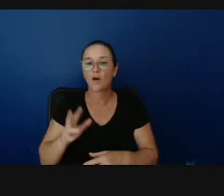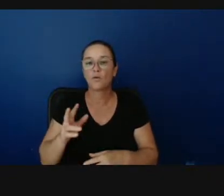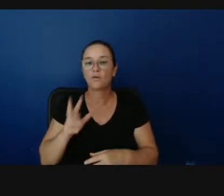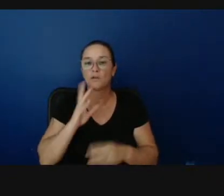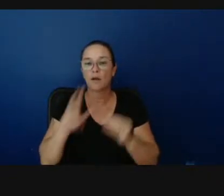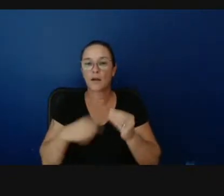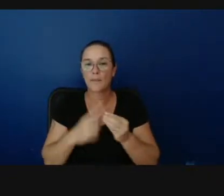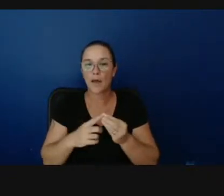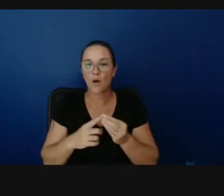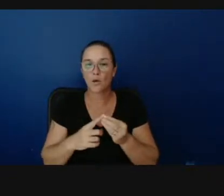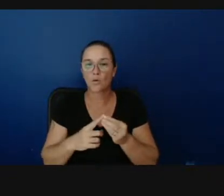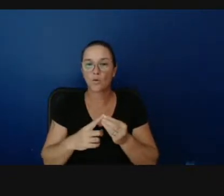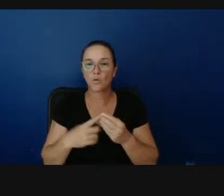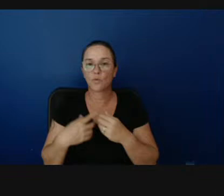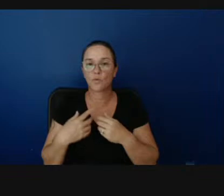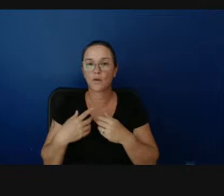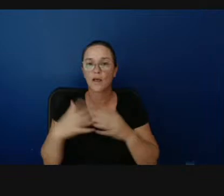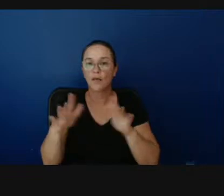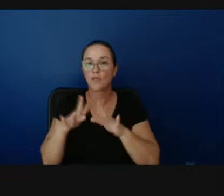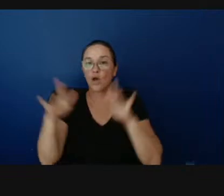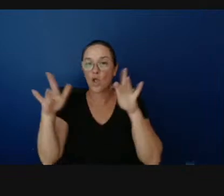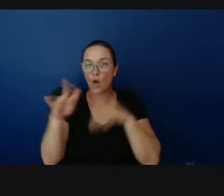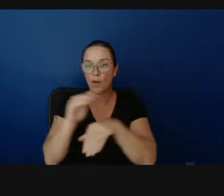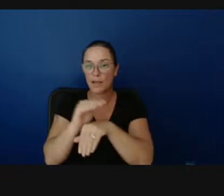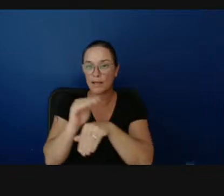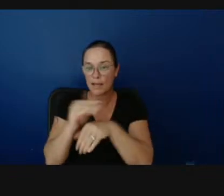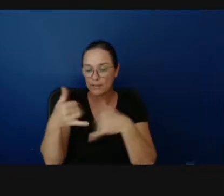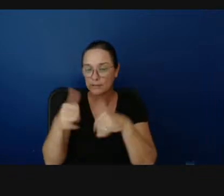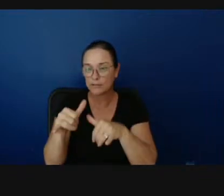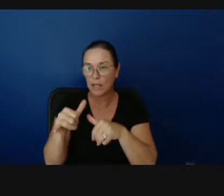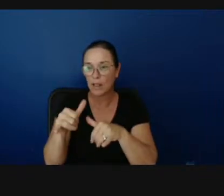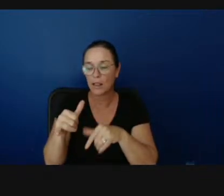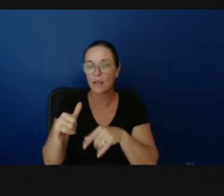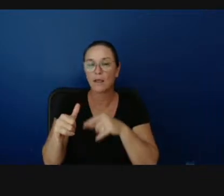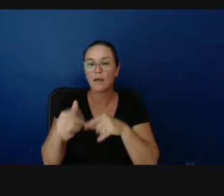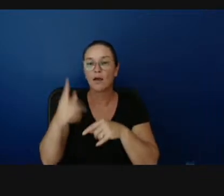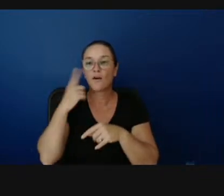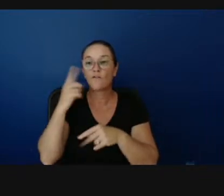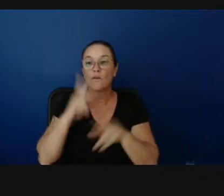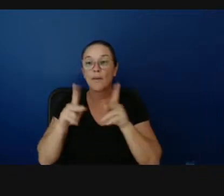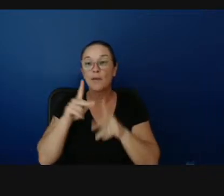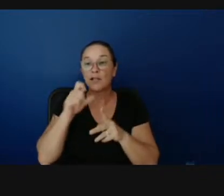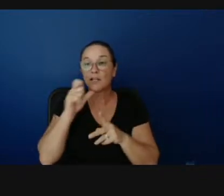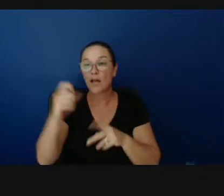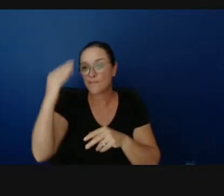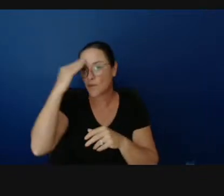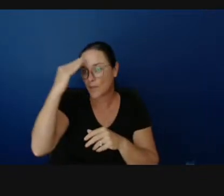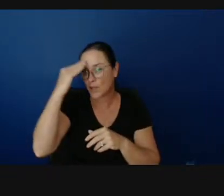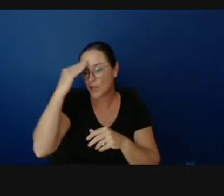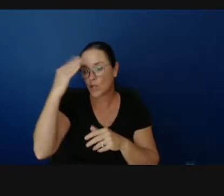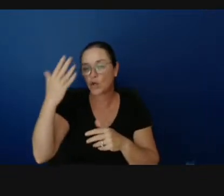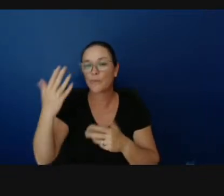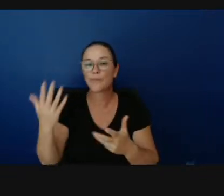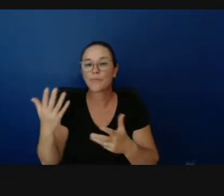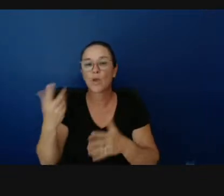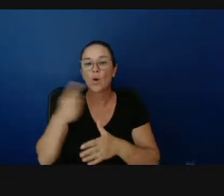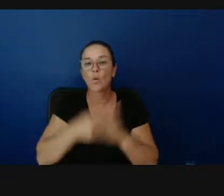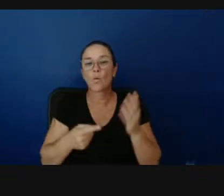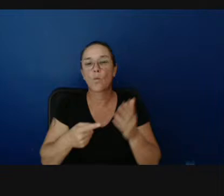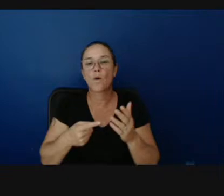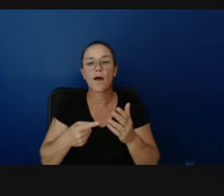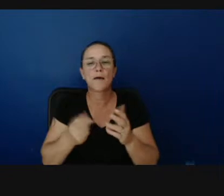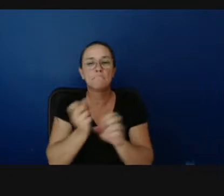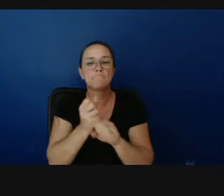or still the glow at night coming out of the vent. And for people not familiar, what do you think, what is the cause of that? Is